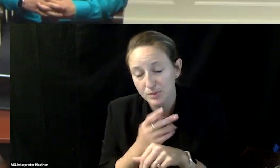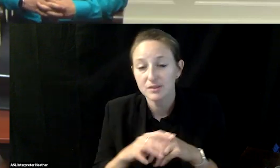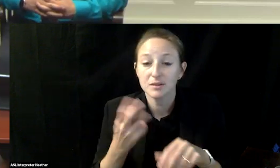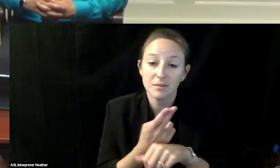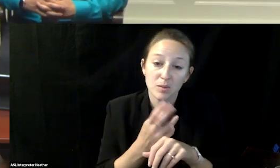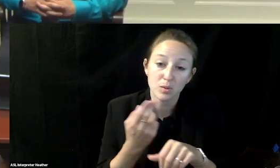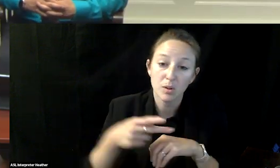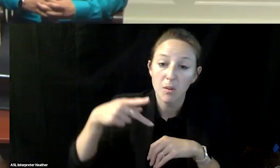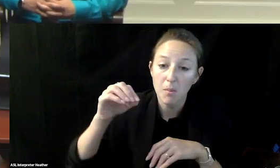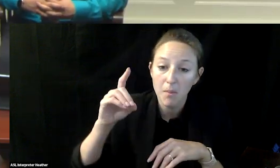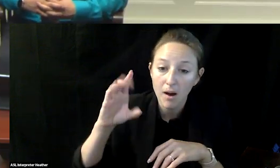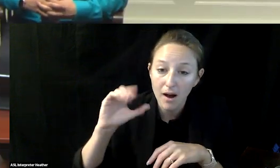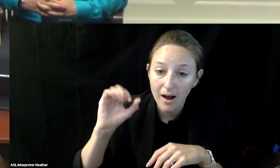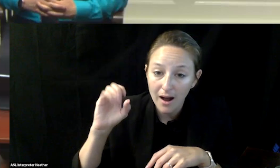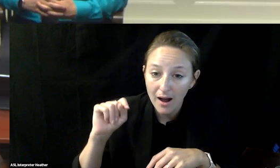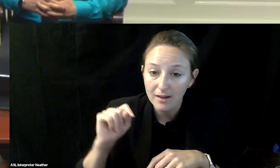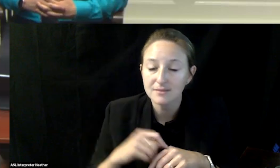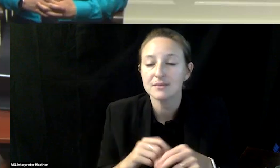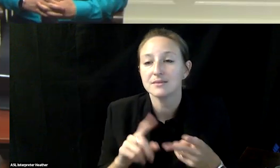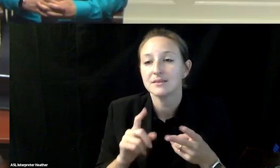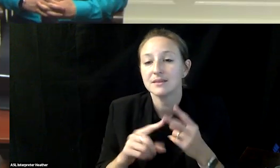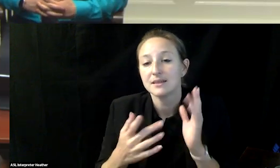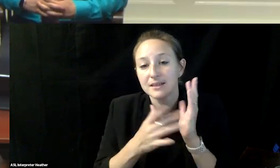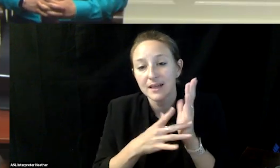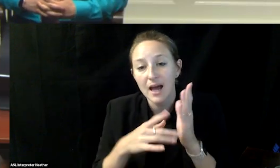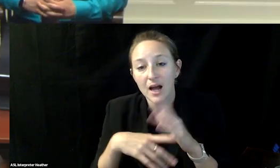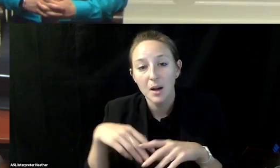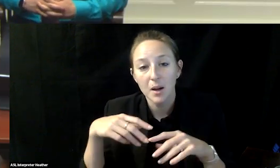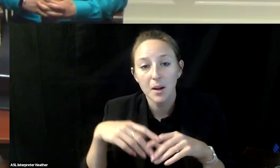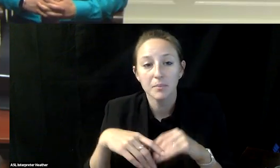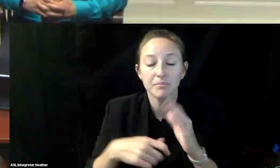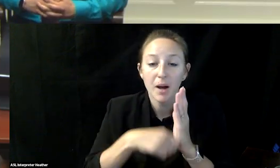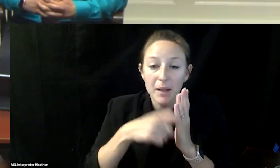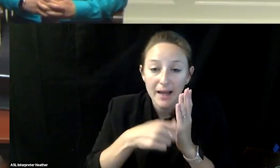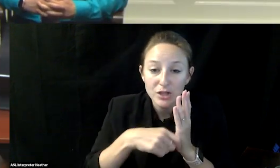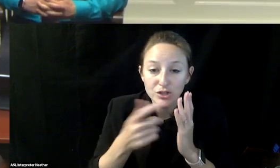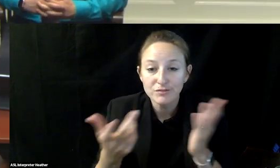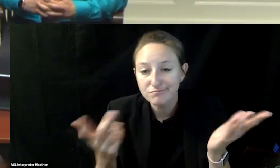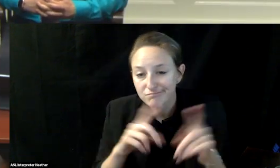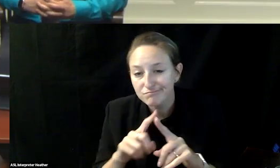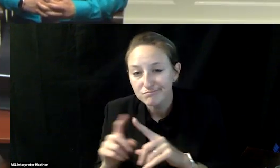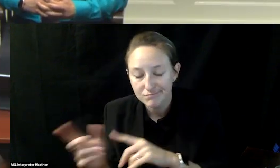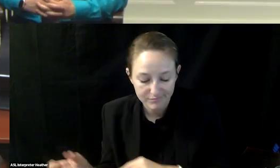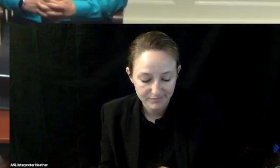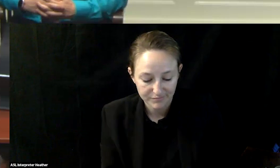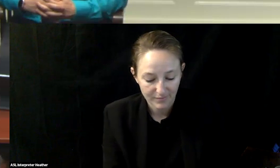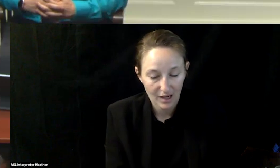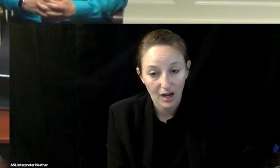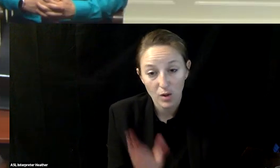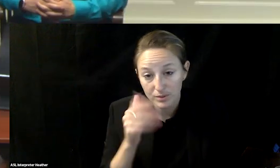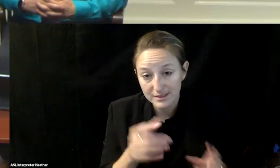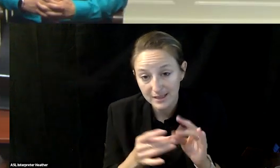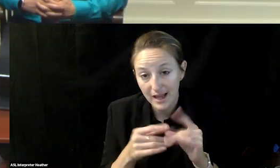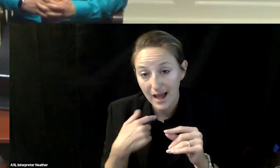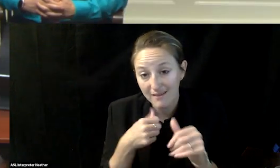podcasts, tech publications, influencers, things like that. So I would say I follow